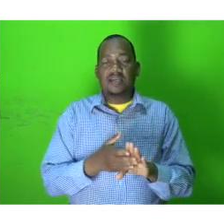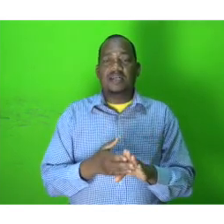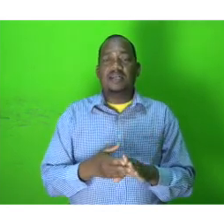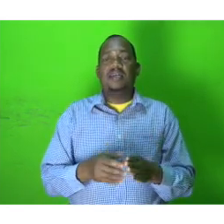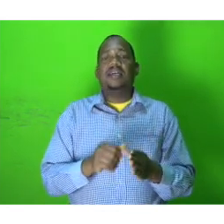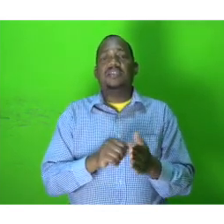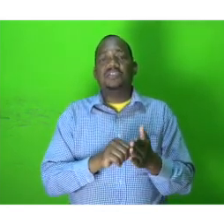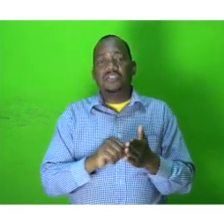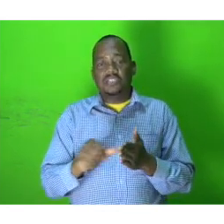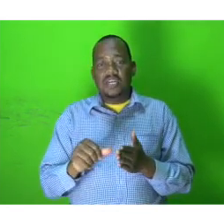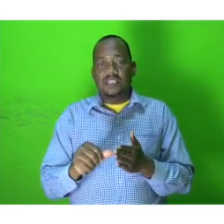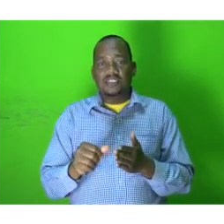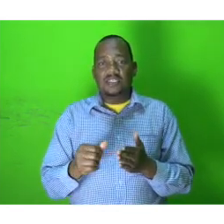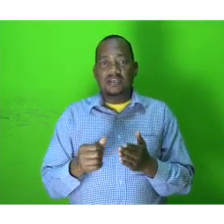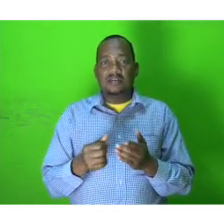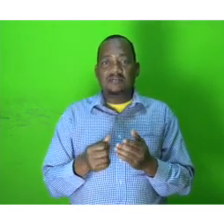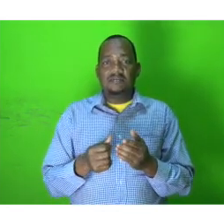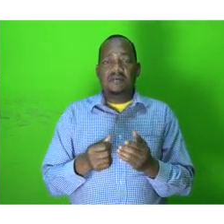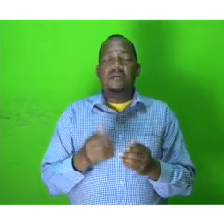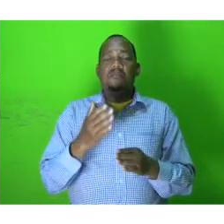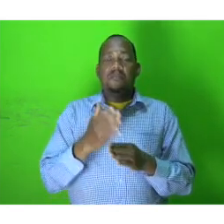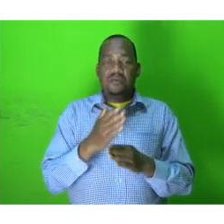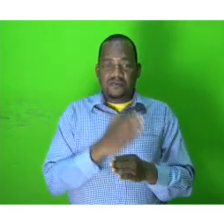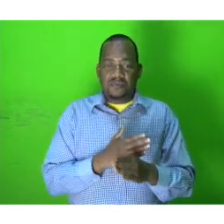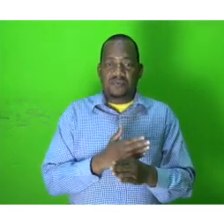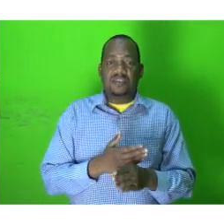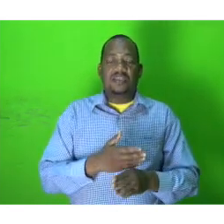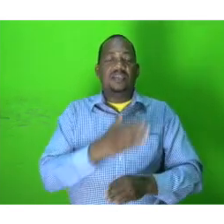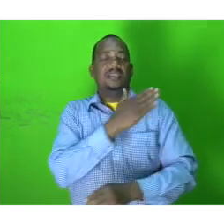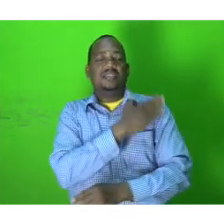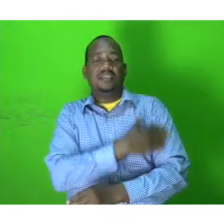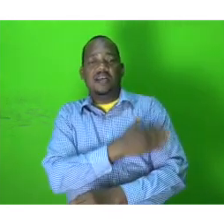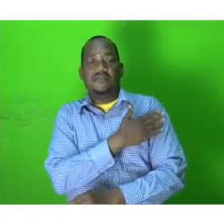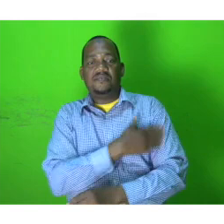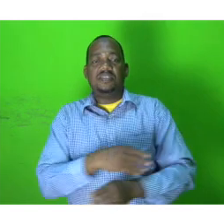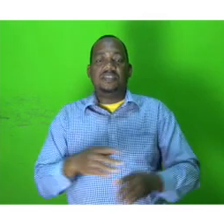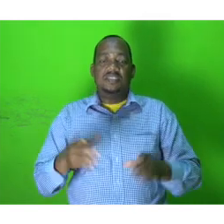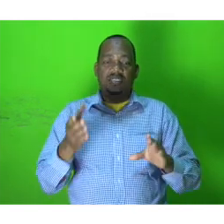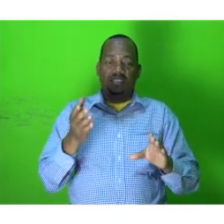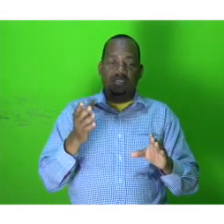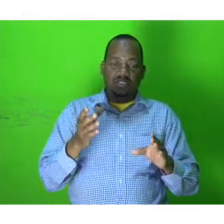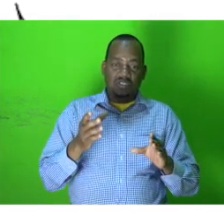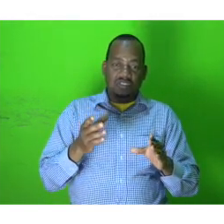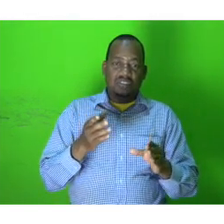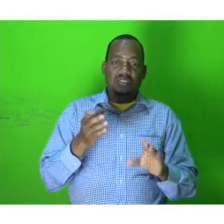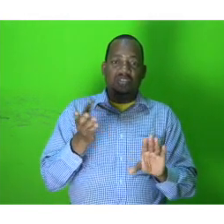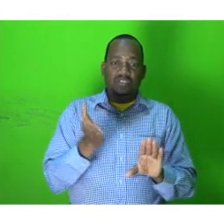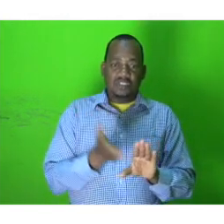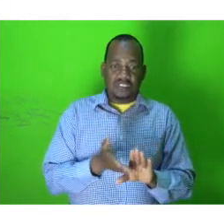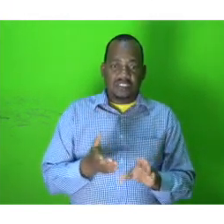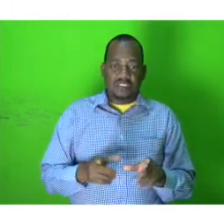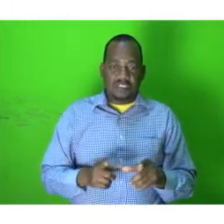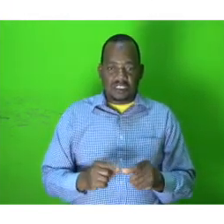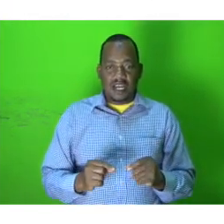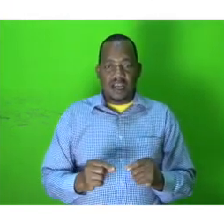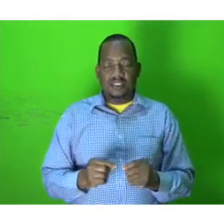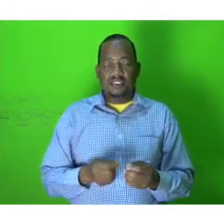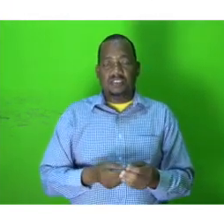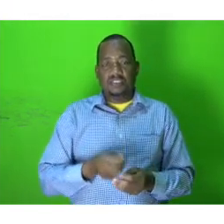bank charge of 1,800 charged for service charge, bank charge,